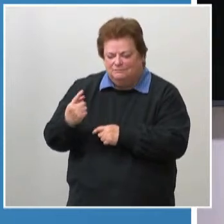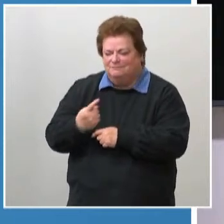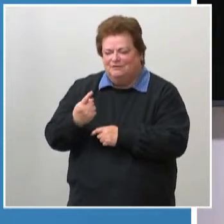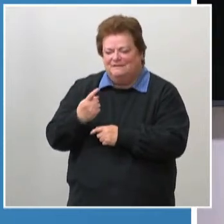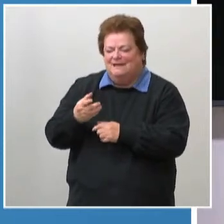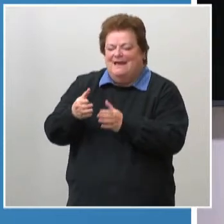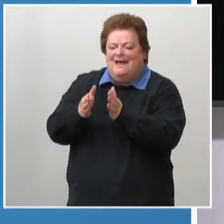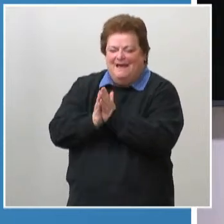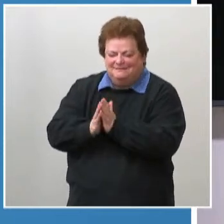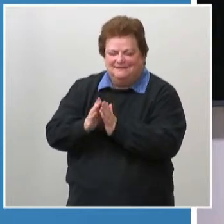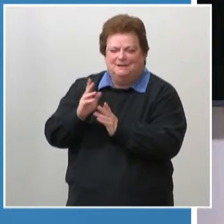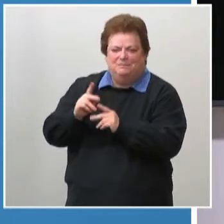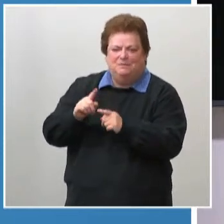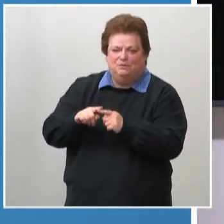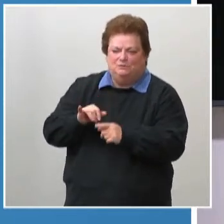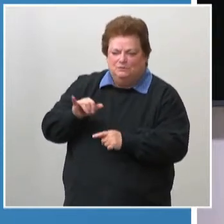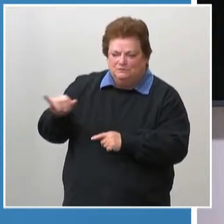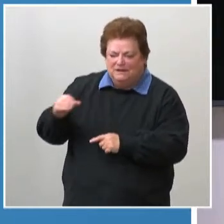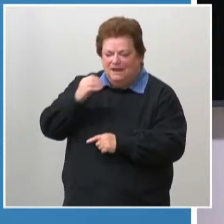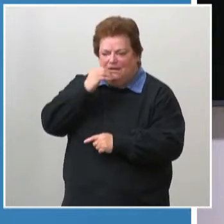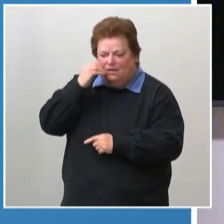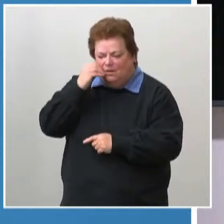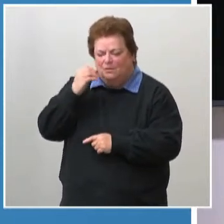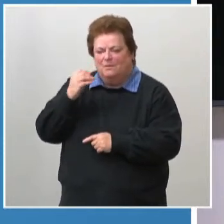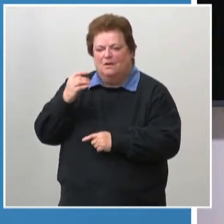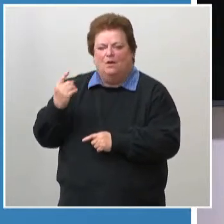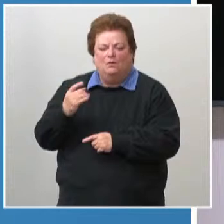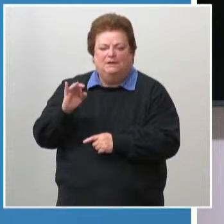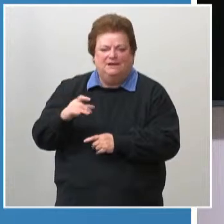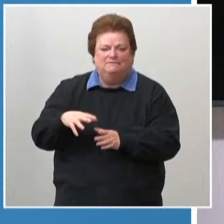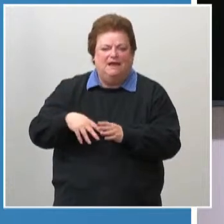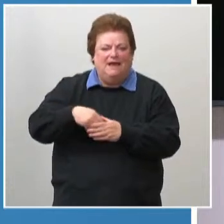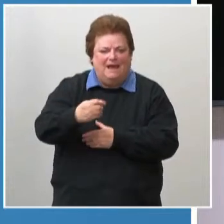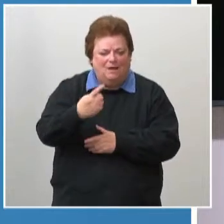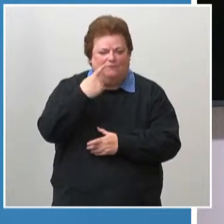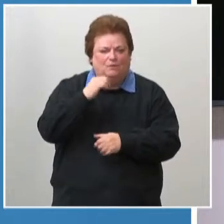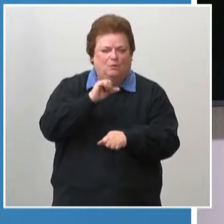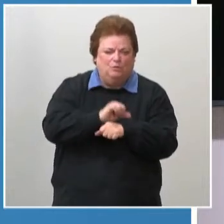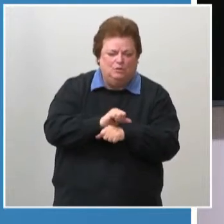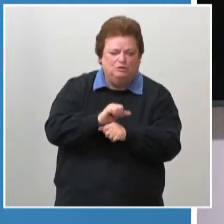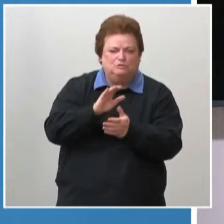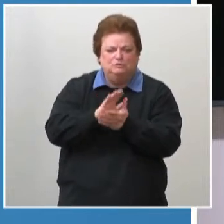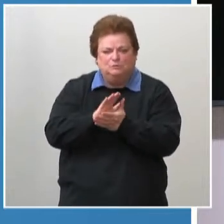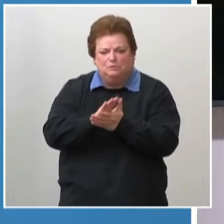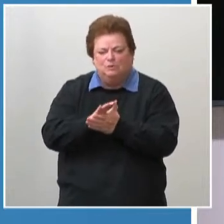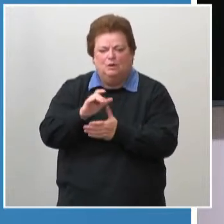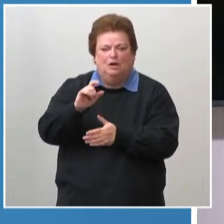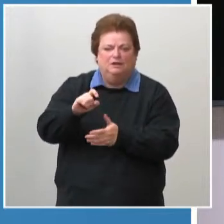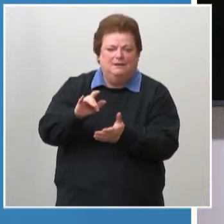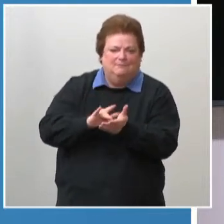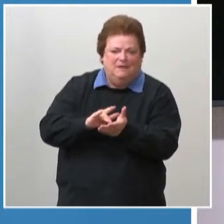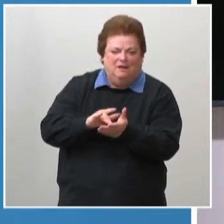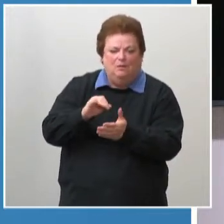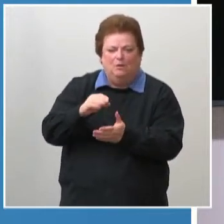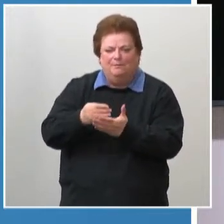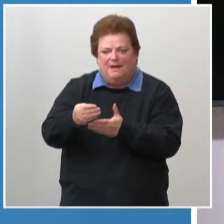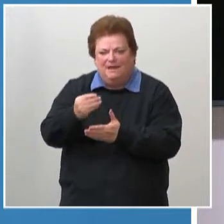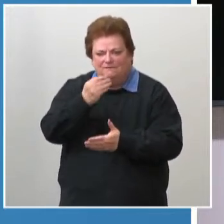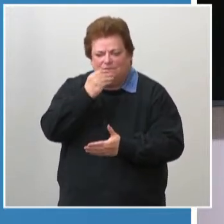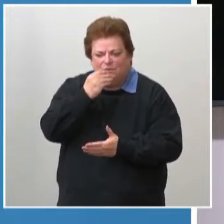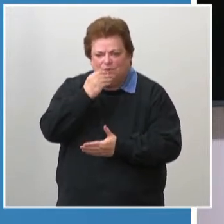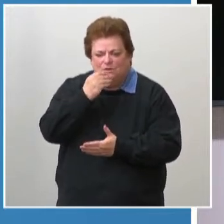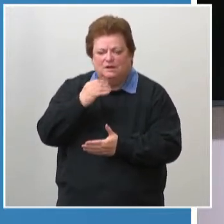home unless they had to go to work, school, or out for food or medical care. I think that it did